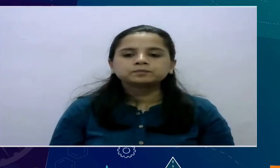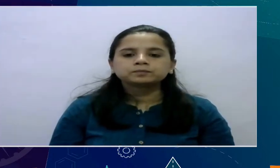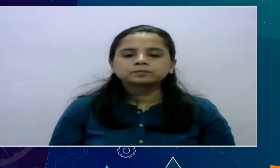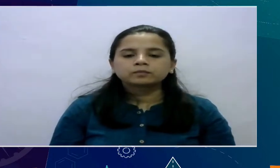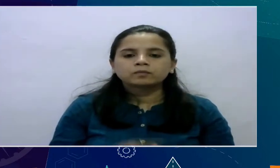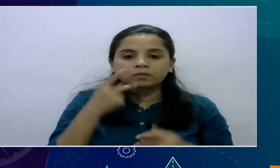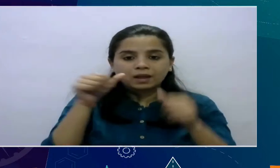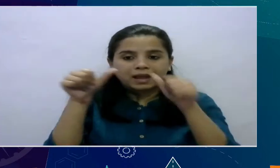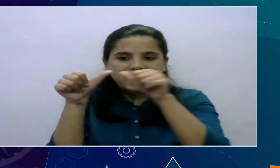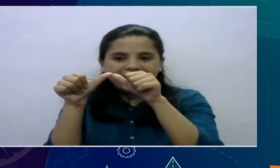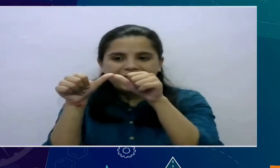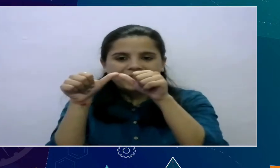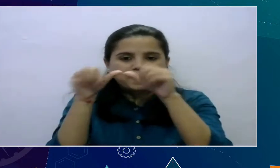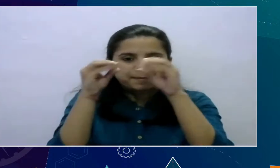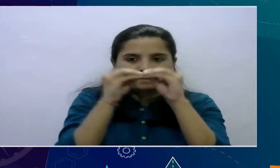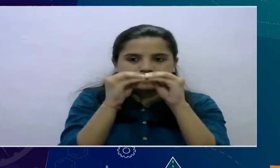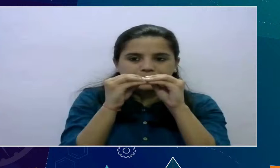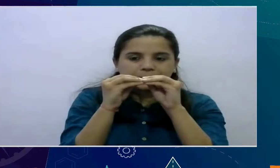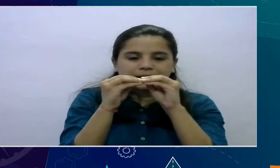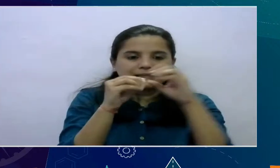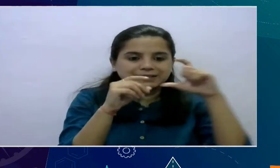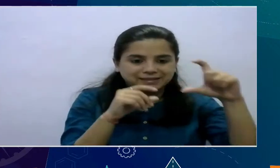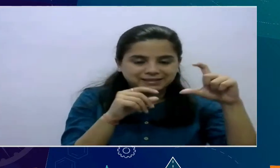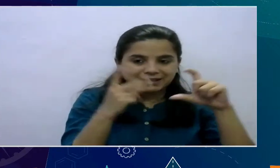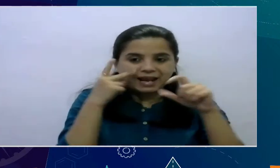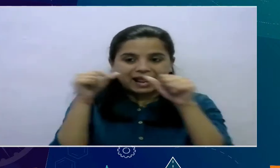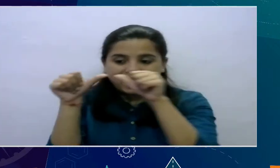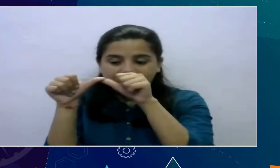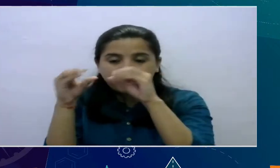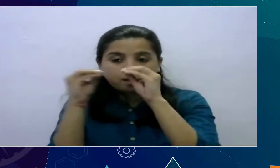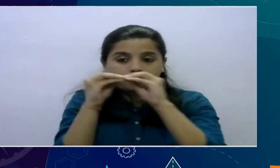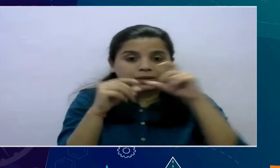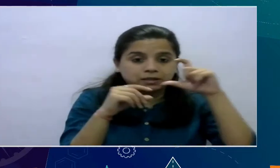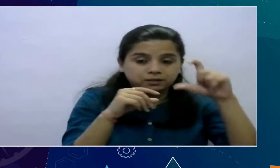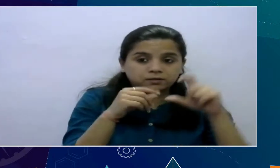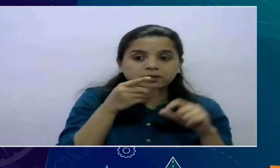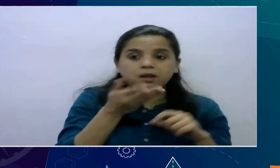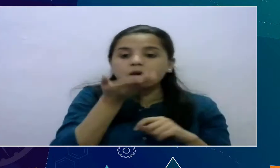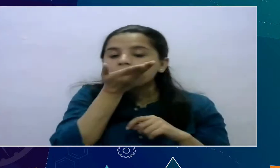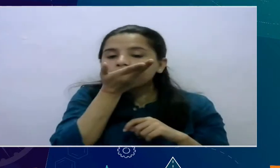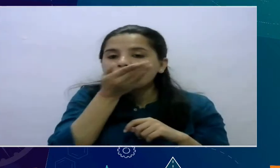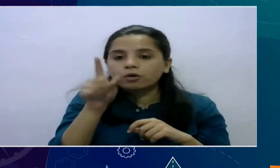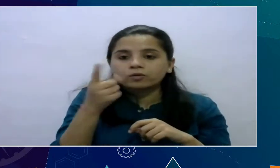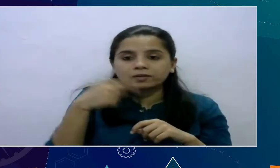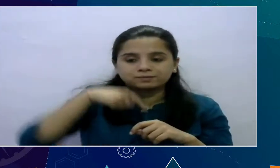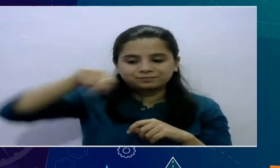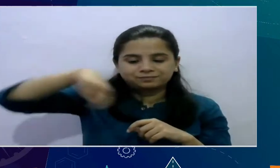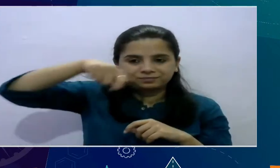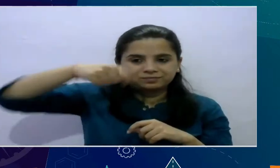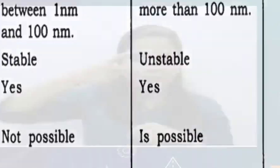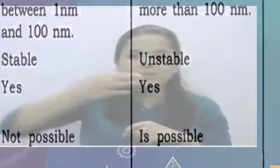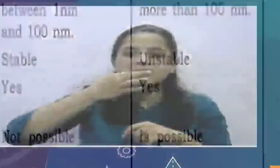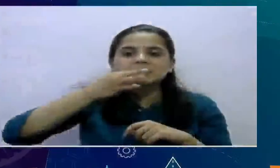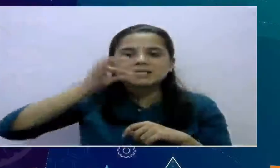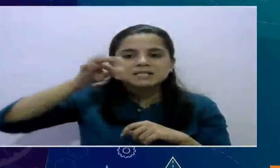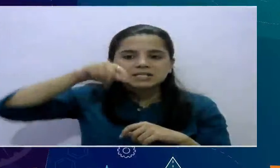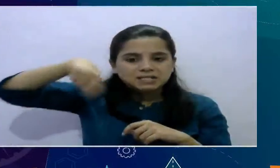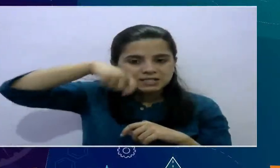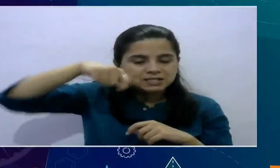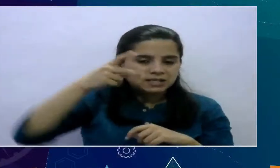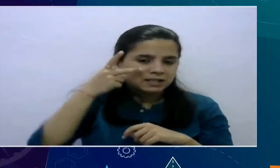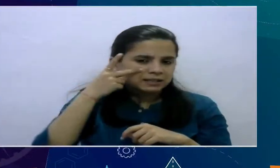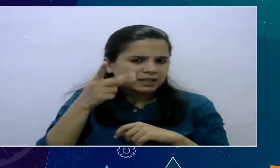beaker A, B, and C, these three glasses, you will find that water, for instance, if I just take salt solution, I just leave it